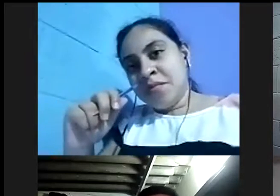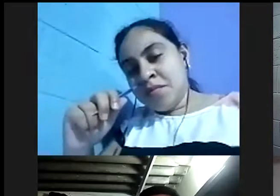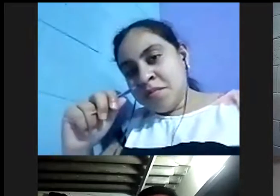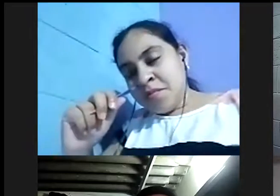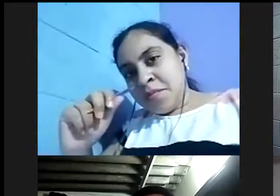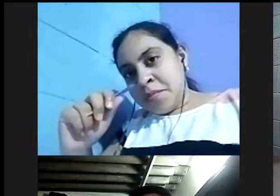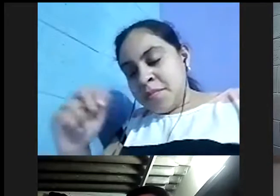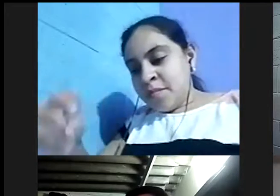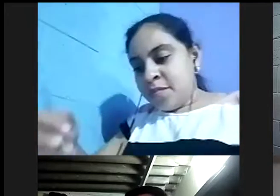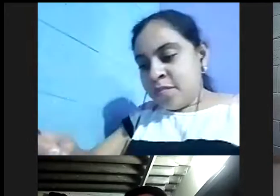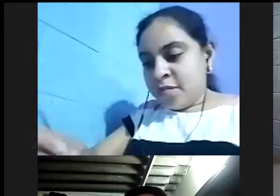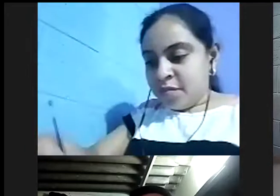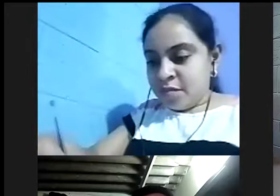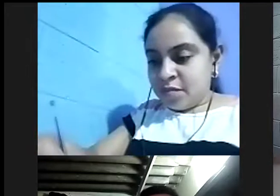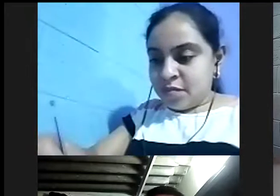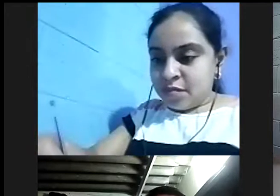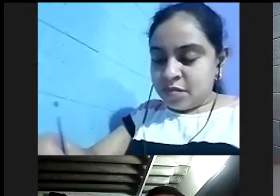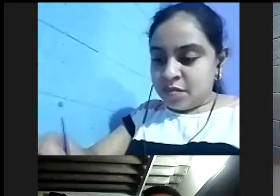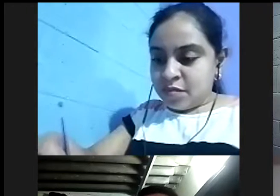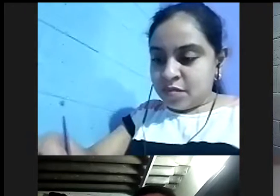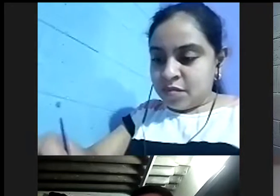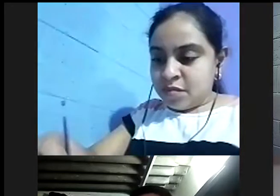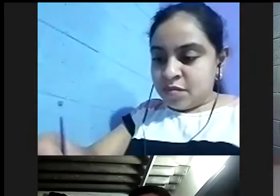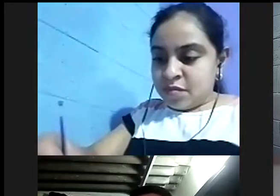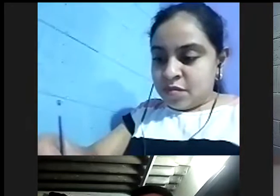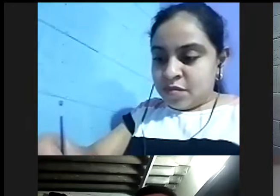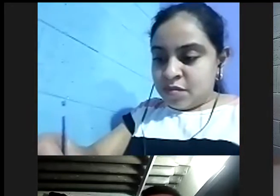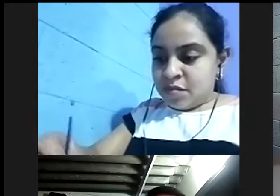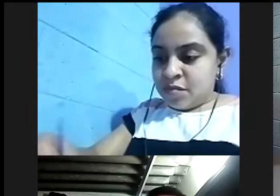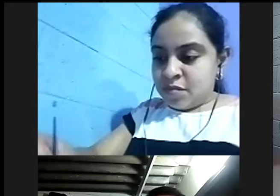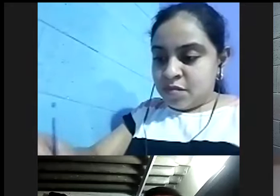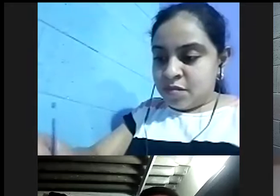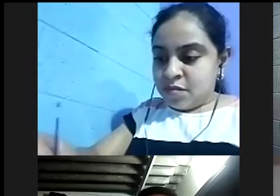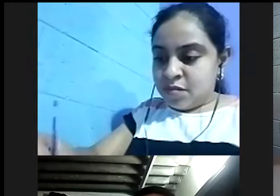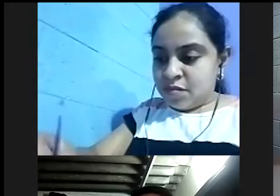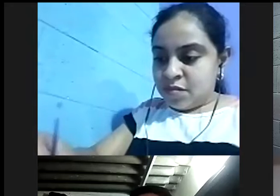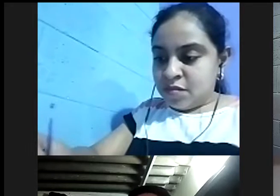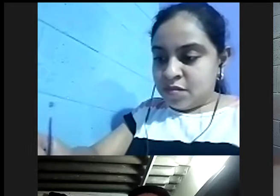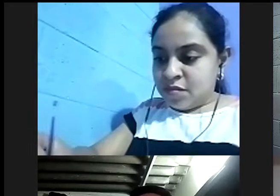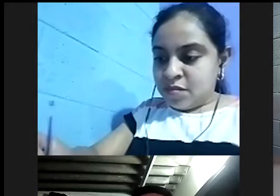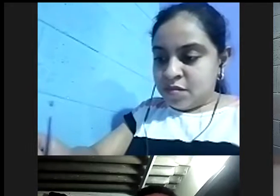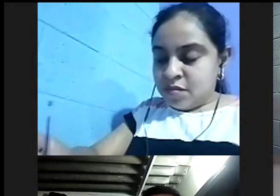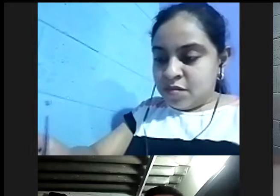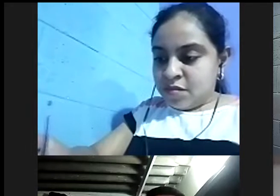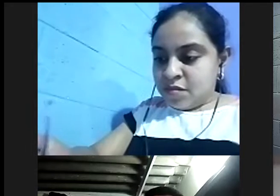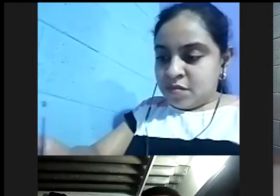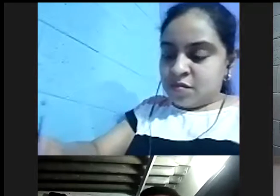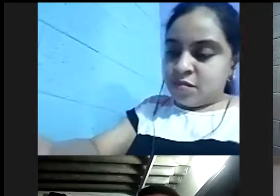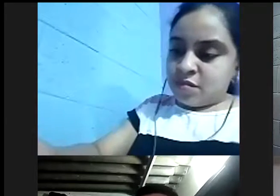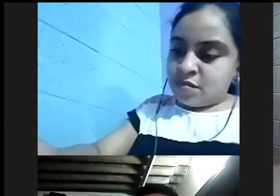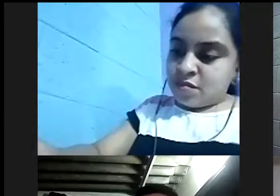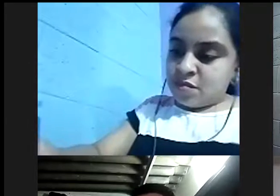year. Teacher, is correct si yo pregunto, what are you studying the next year?